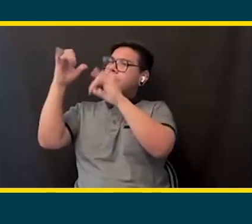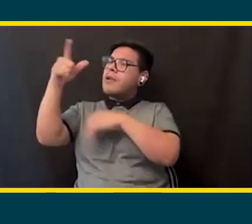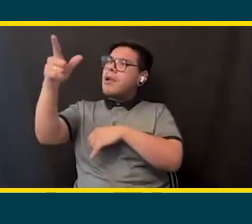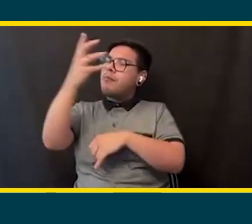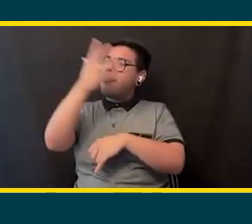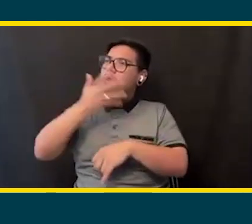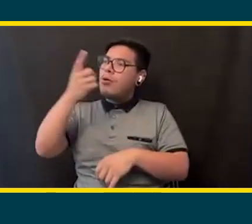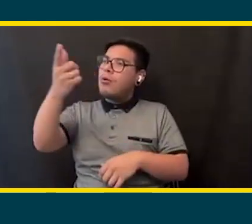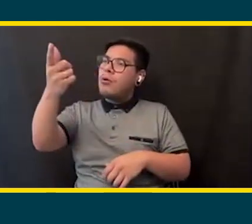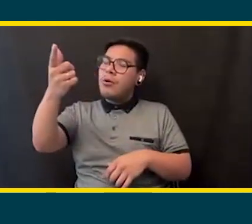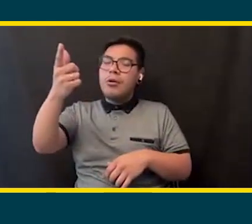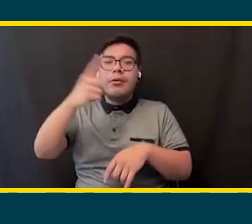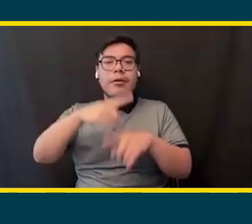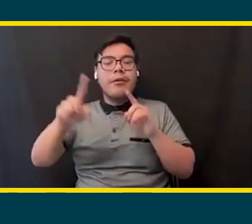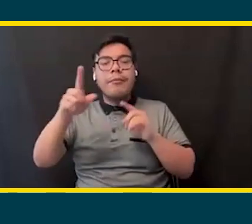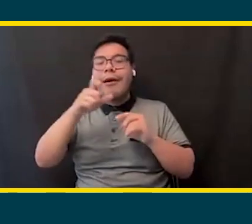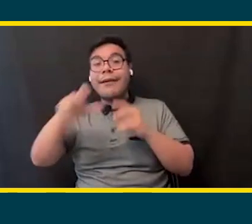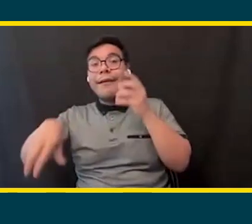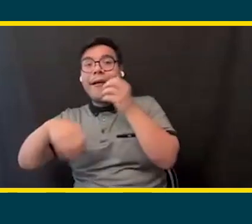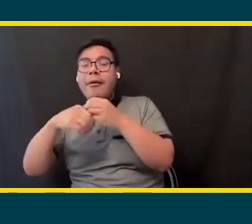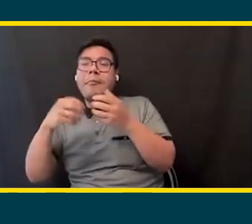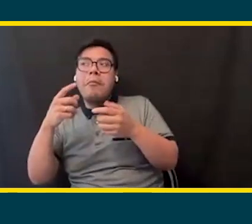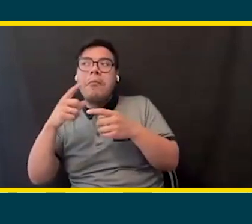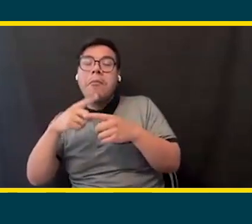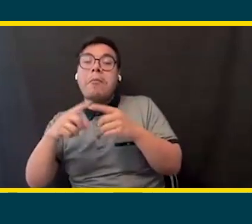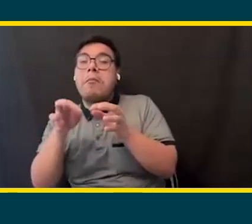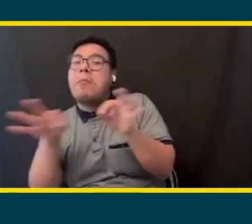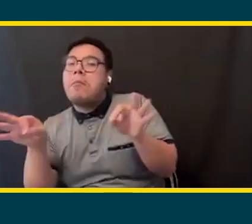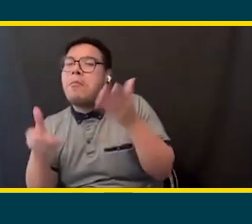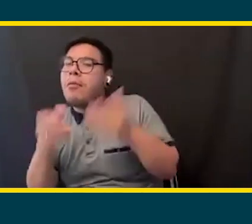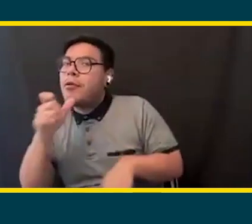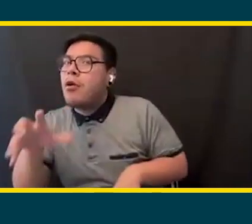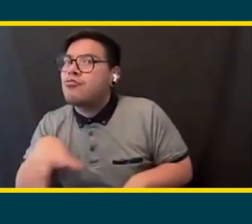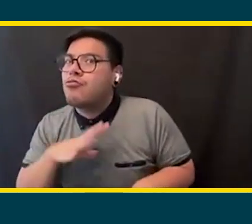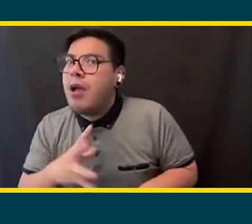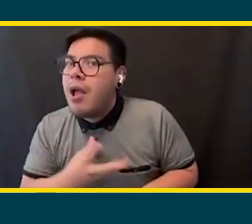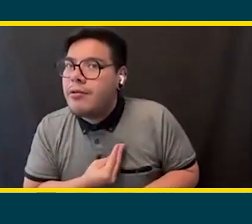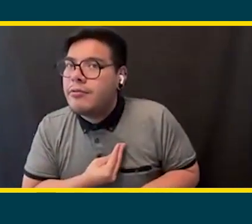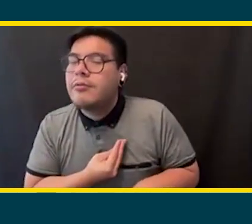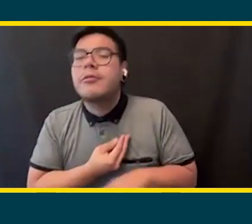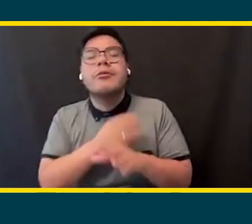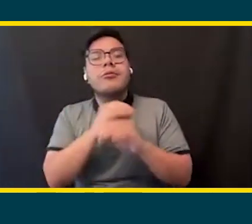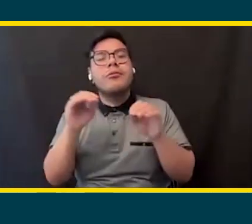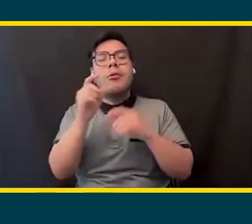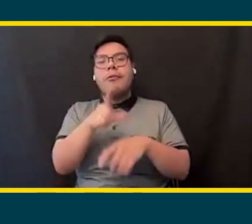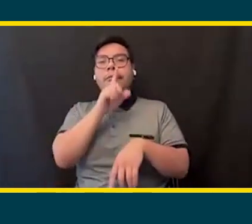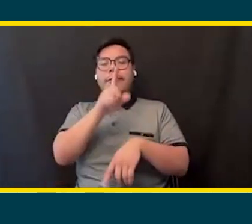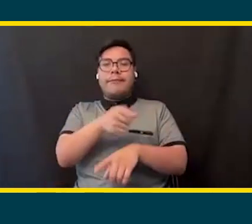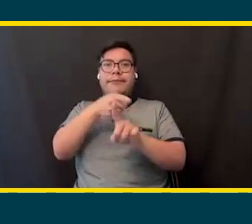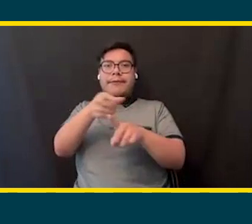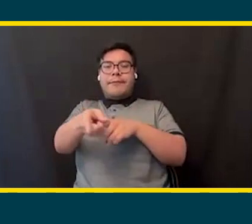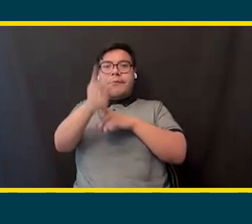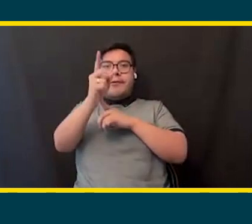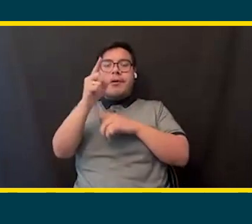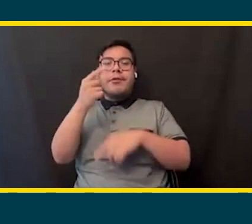with, but I'm probably not trans. So there isn't an exact moment, especially when I've had